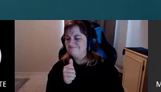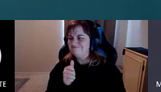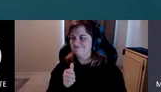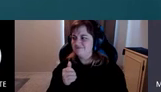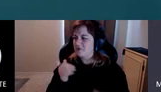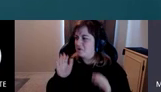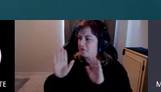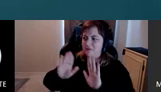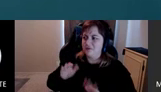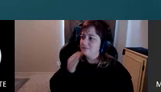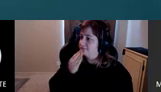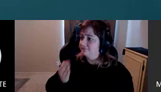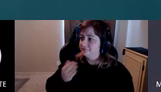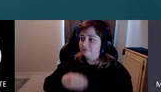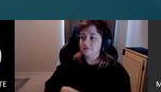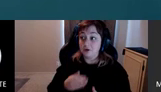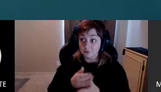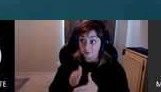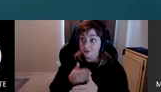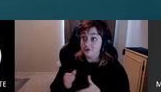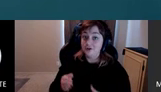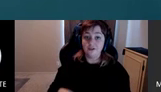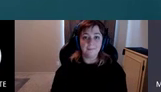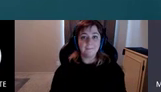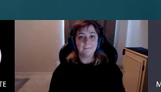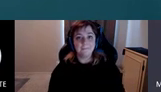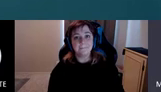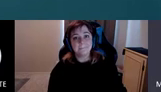you for sharing that, Jose.